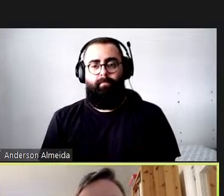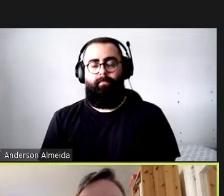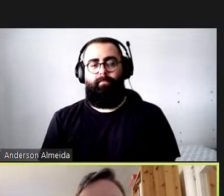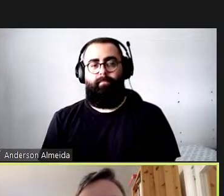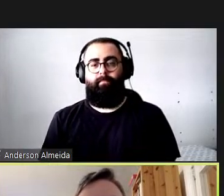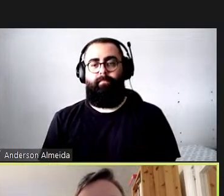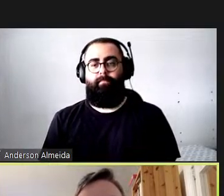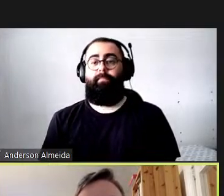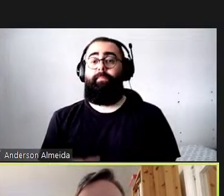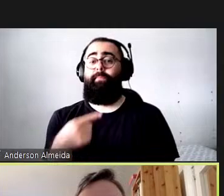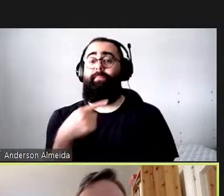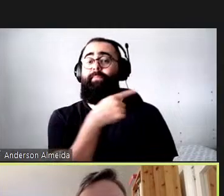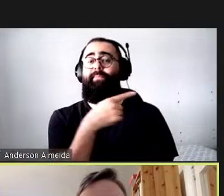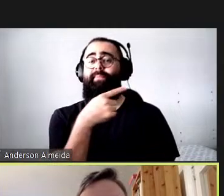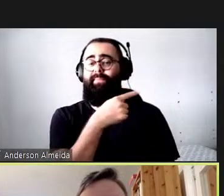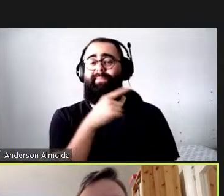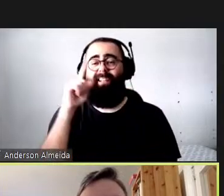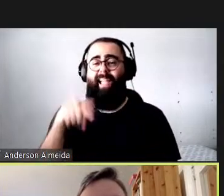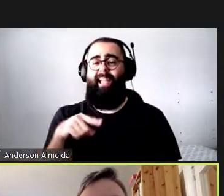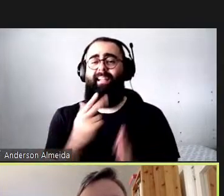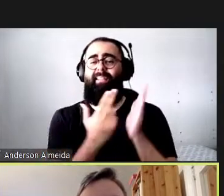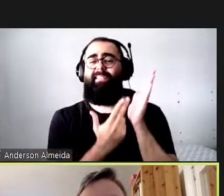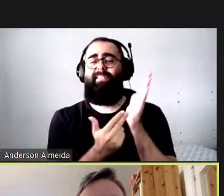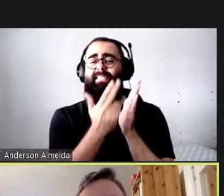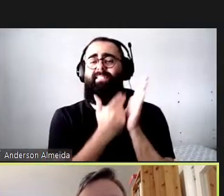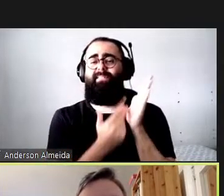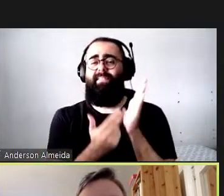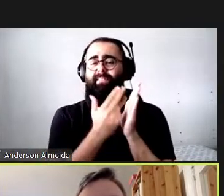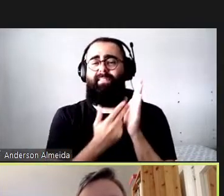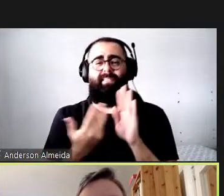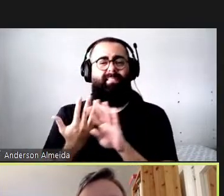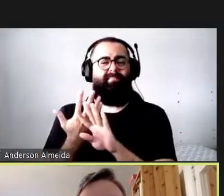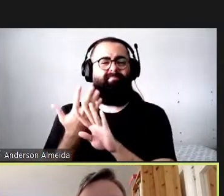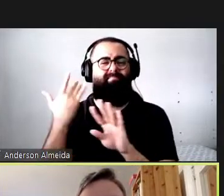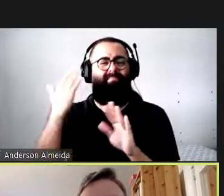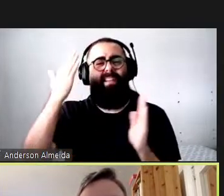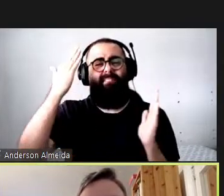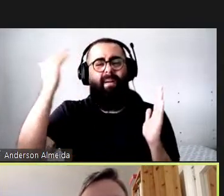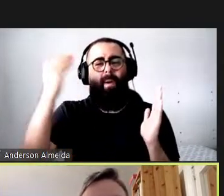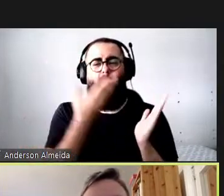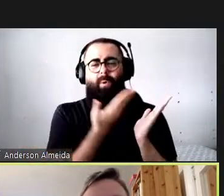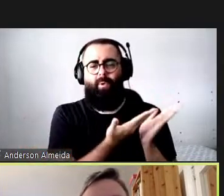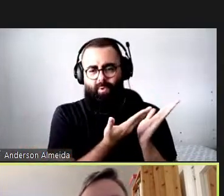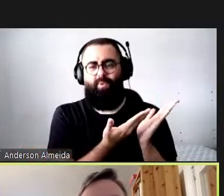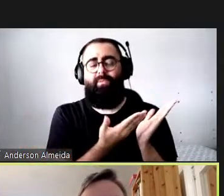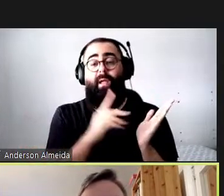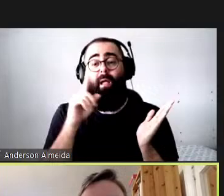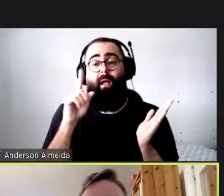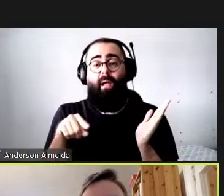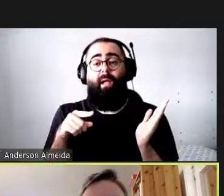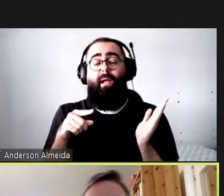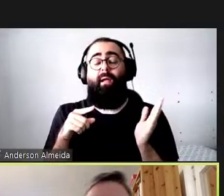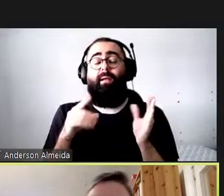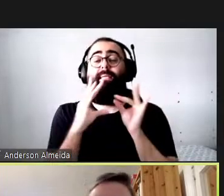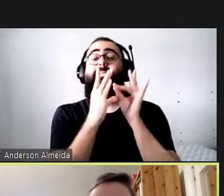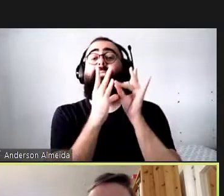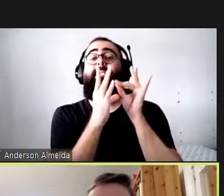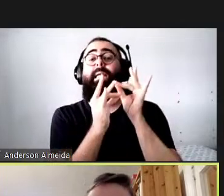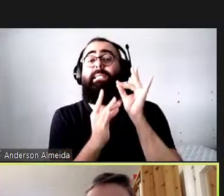This was an early figure that tried to identify and label the distinct